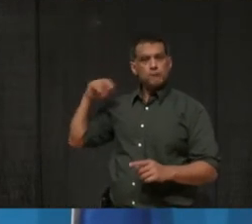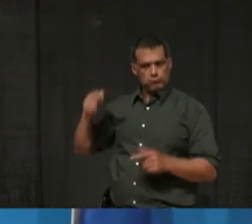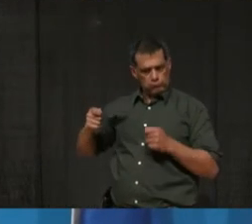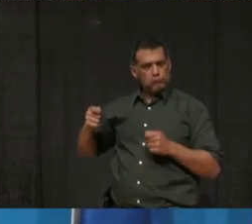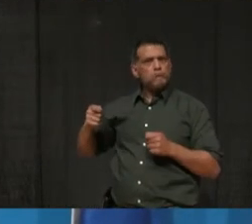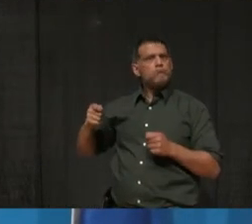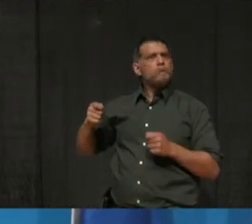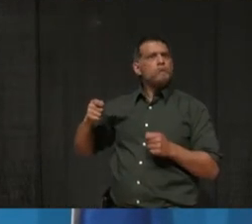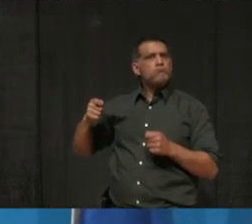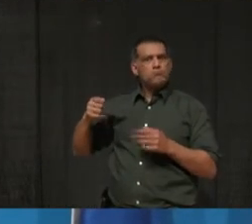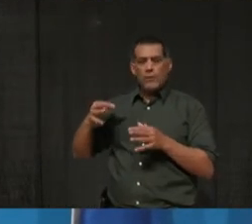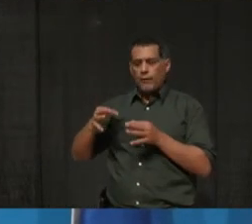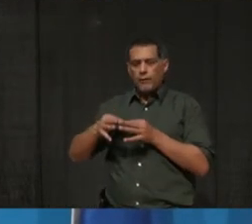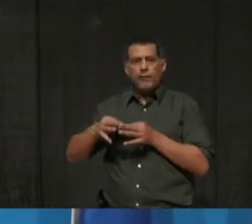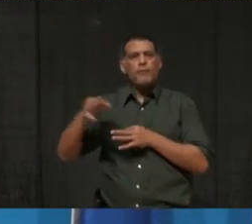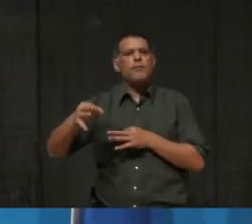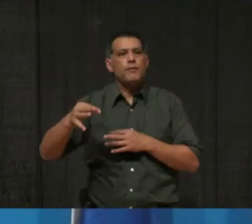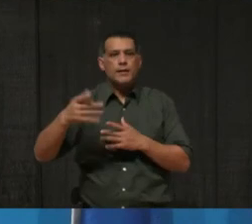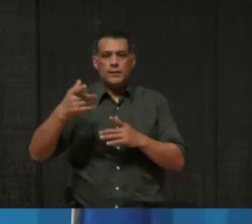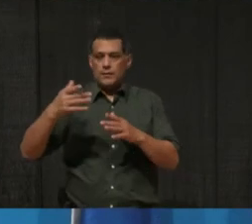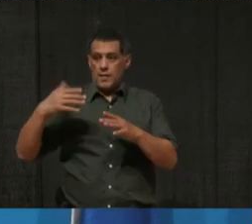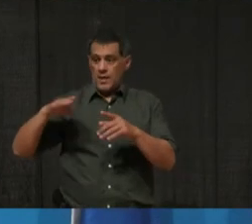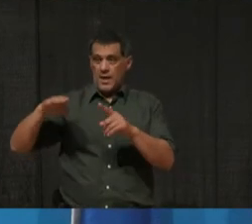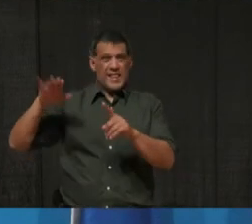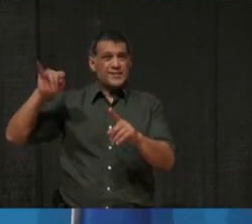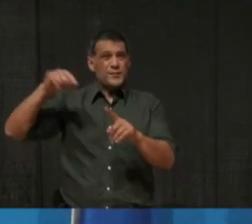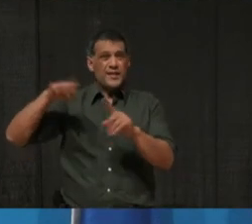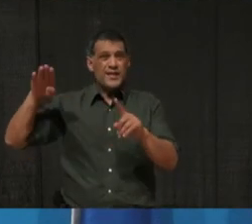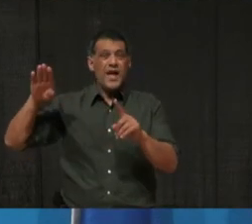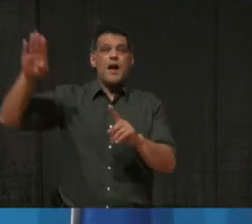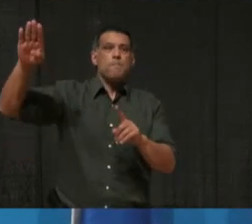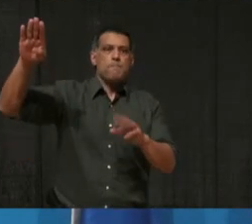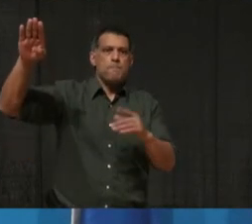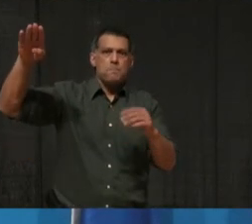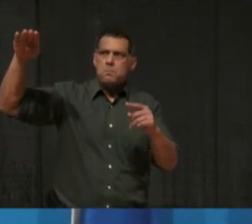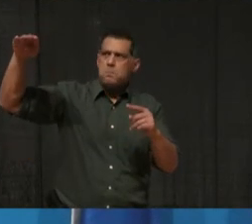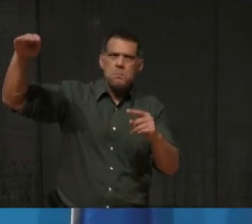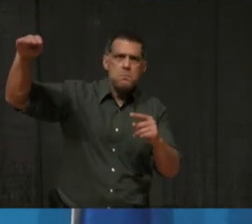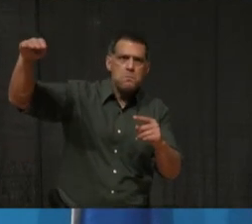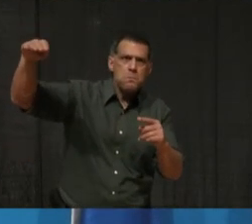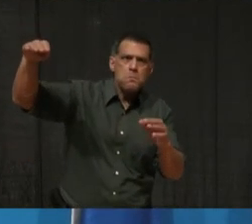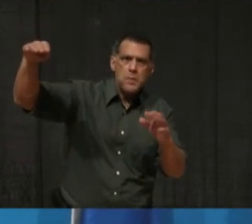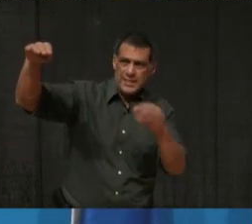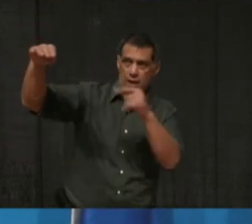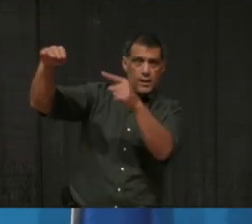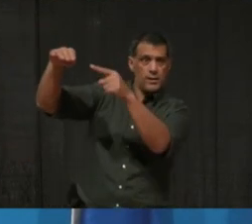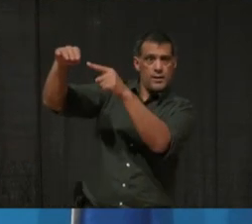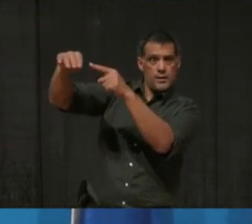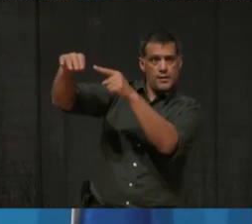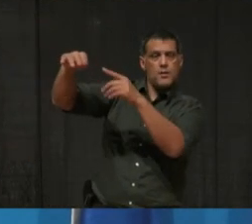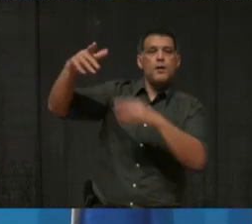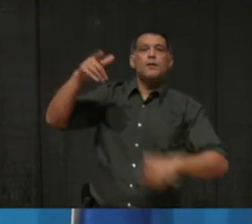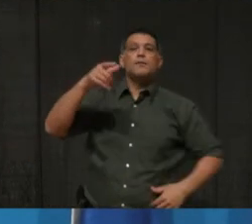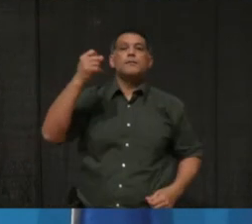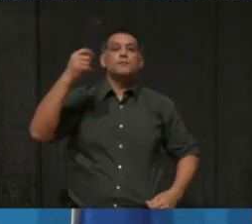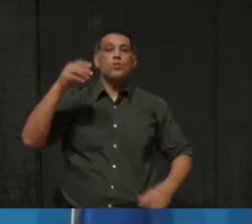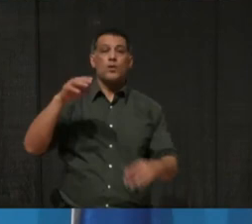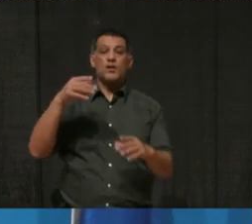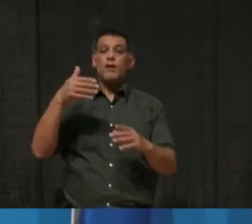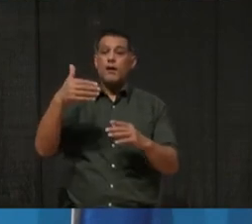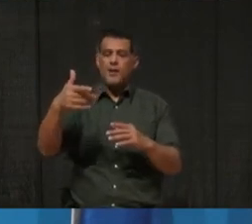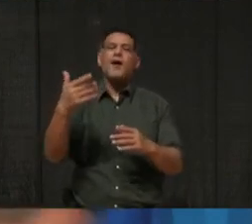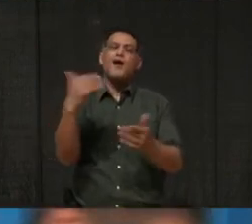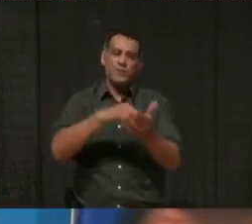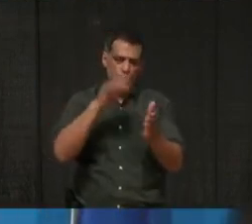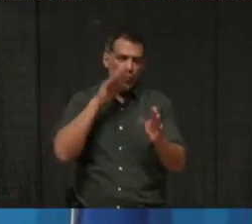forestall a surge. We're now seeing a decreasing trend. That now the question is, what's the order to start reopening with confidence? Thanks for the